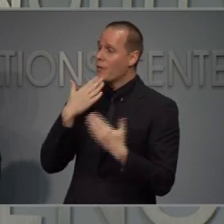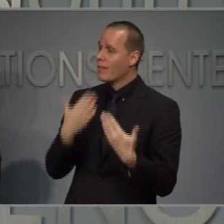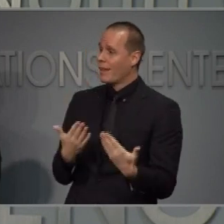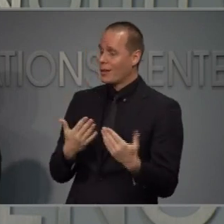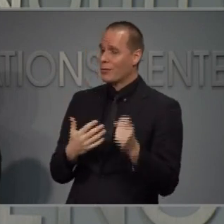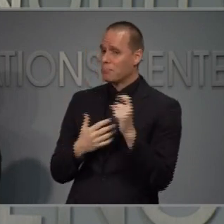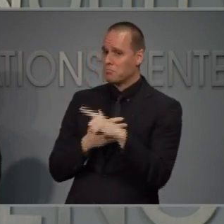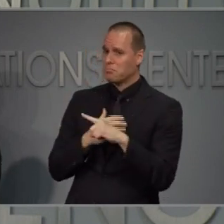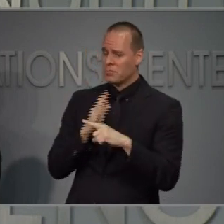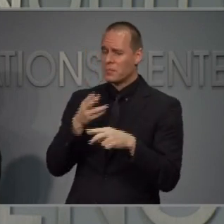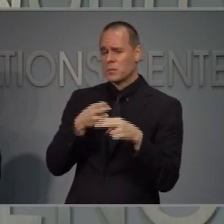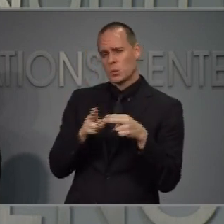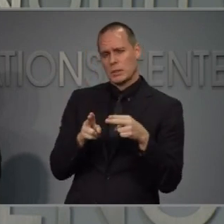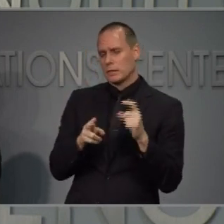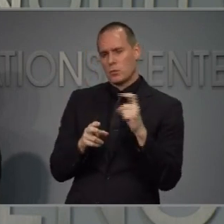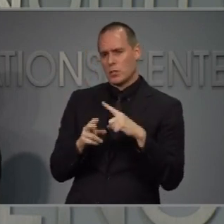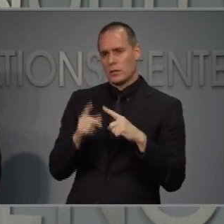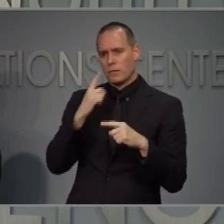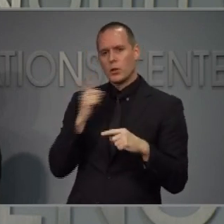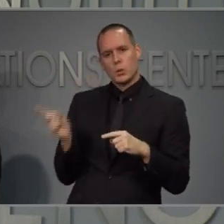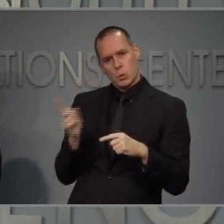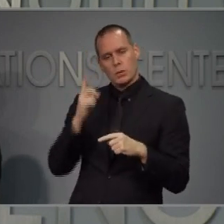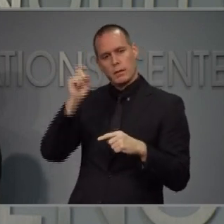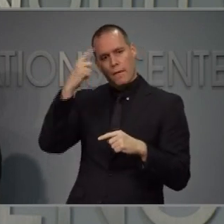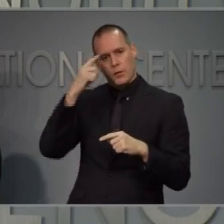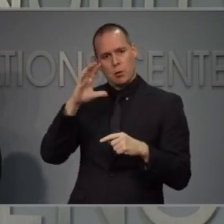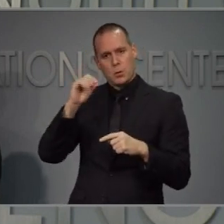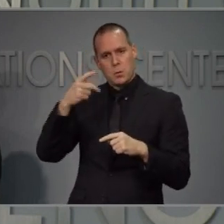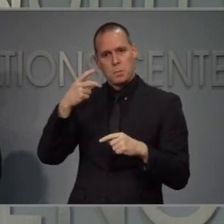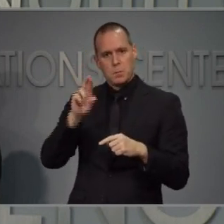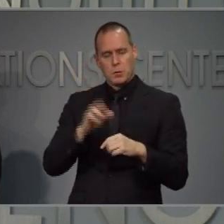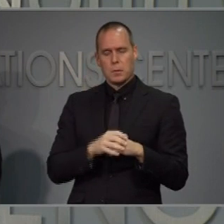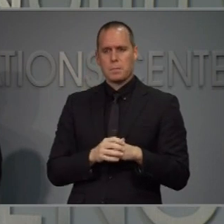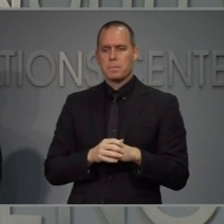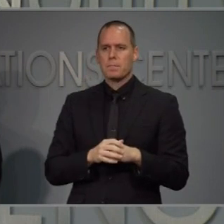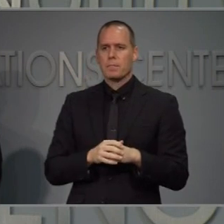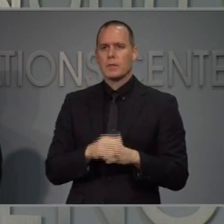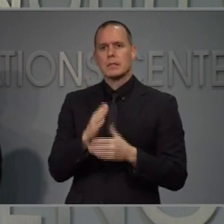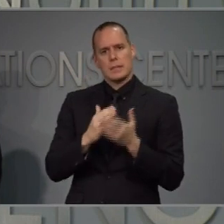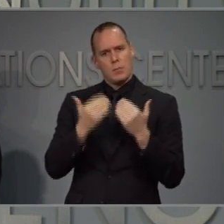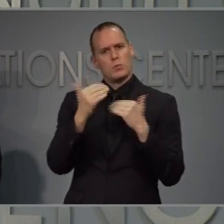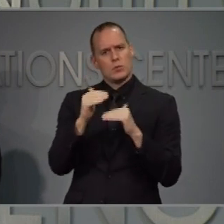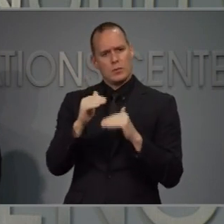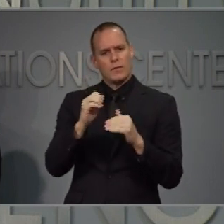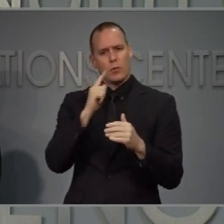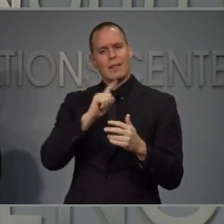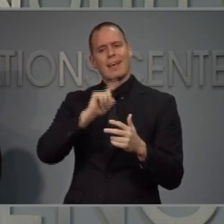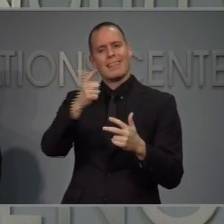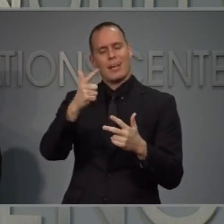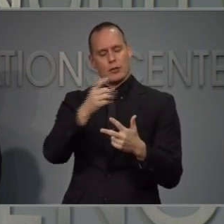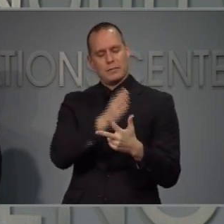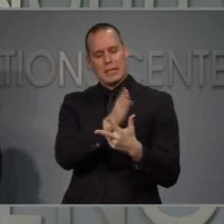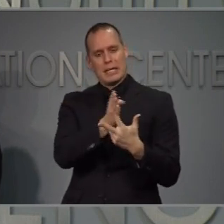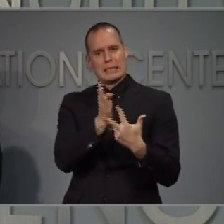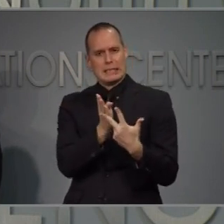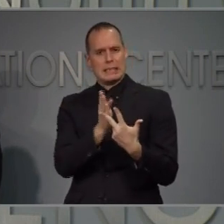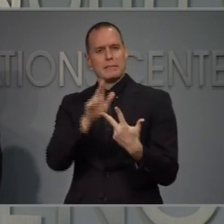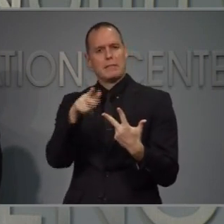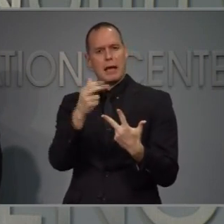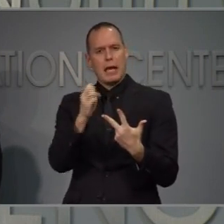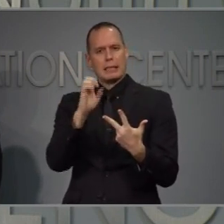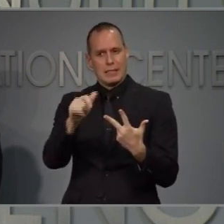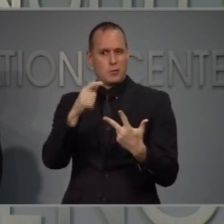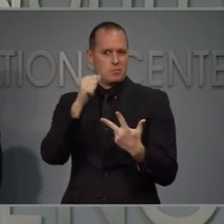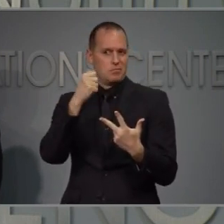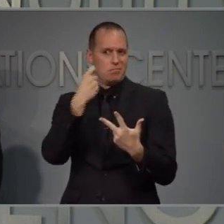I had a quick question for you, Governor Cooper, about some of the restrictions in the later phases of the reopening that were